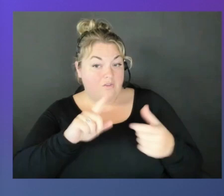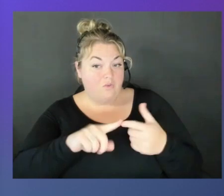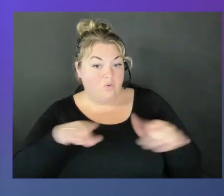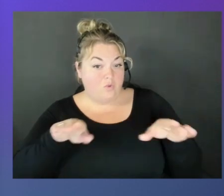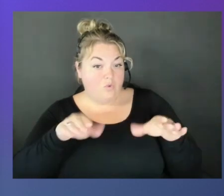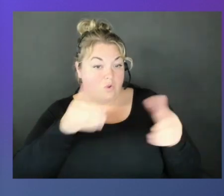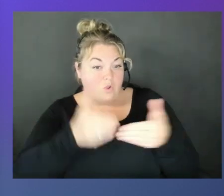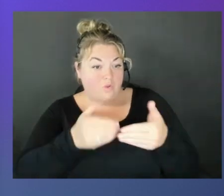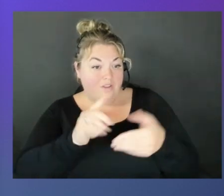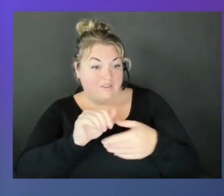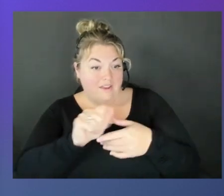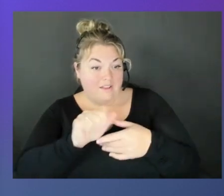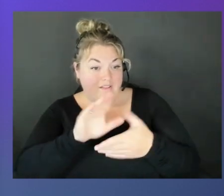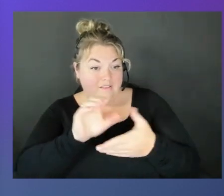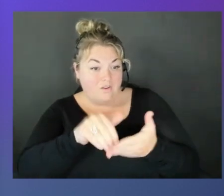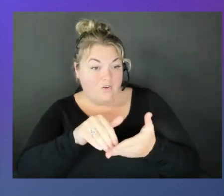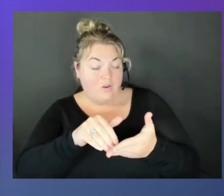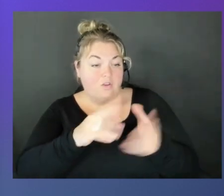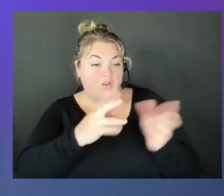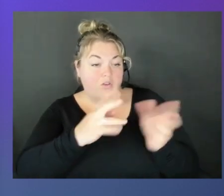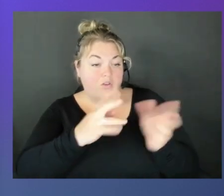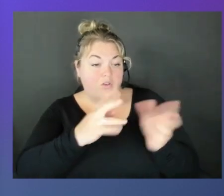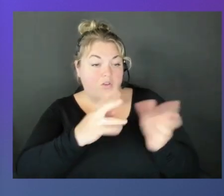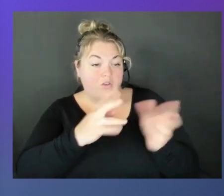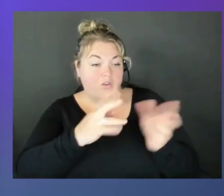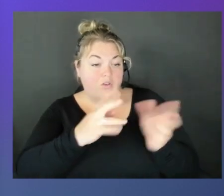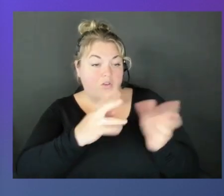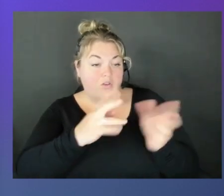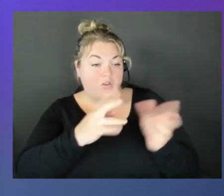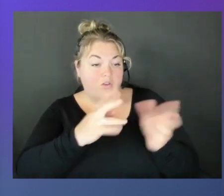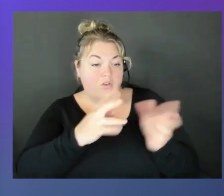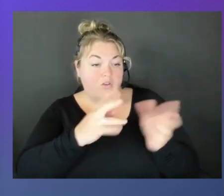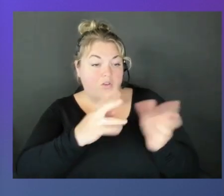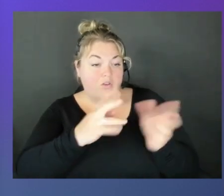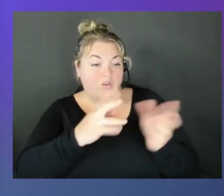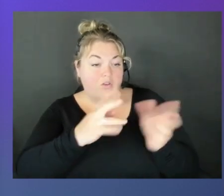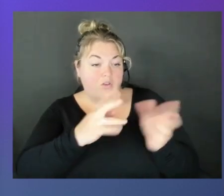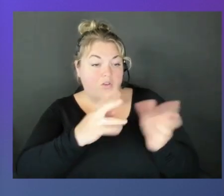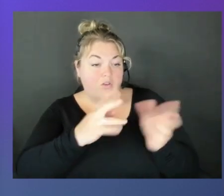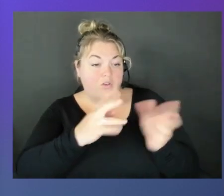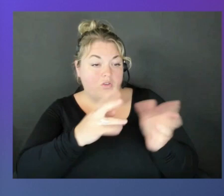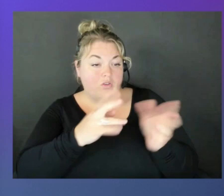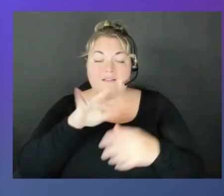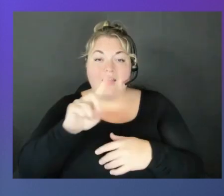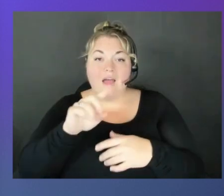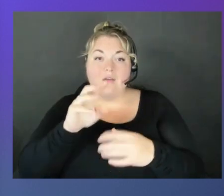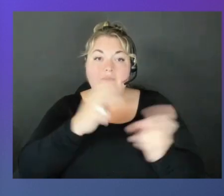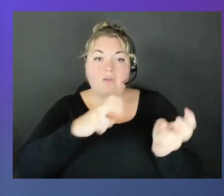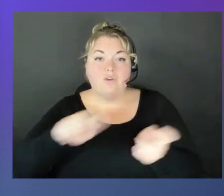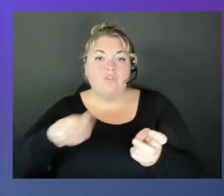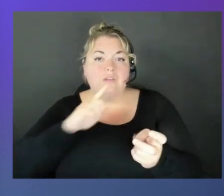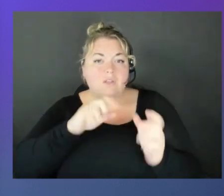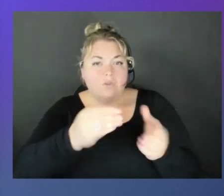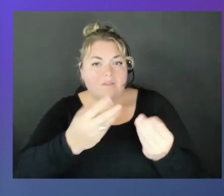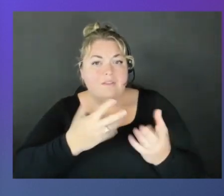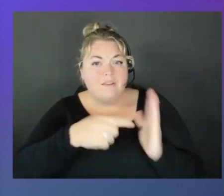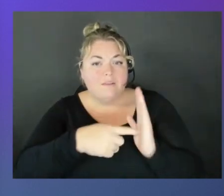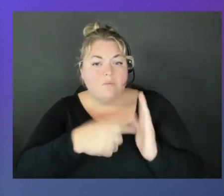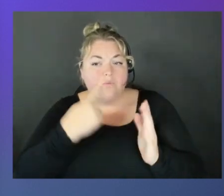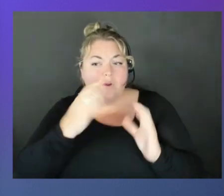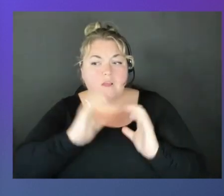different operating model, and start looking at hybrid cloud migrations. Can you give us some examples of some customer use cases here? Yeah,